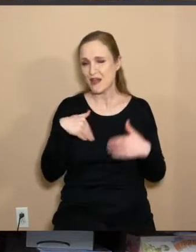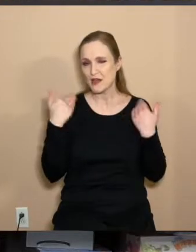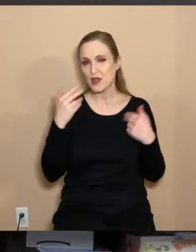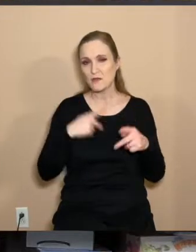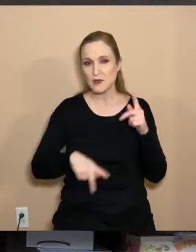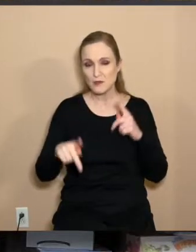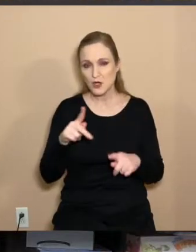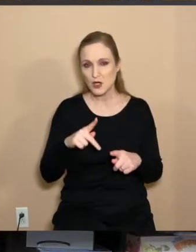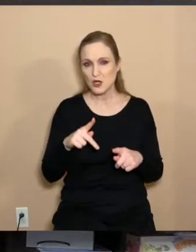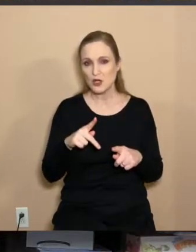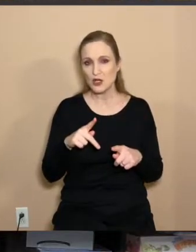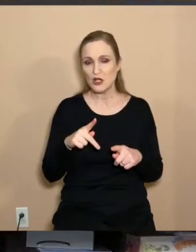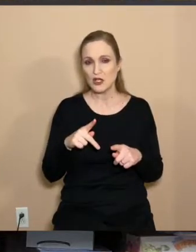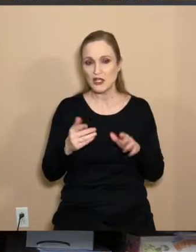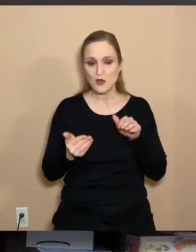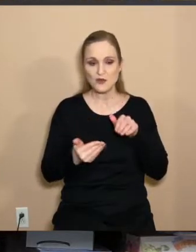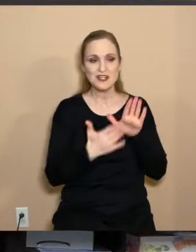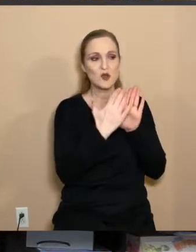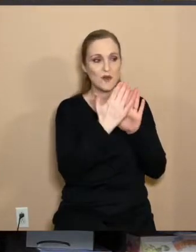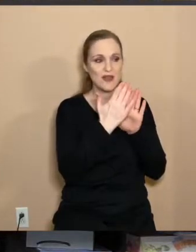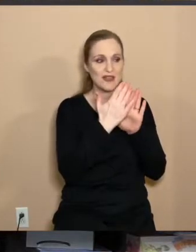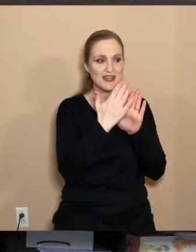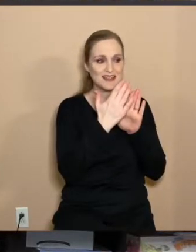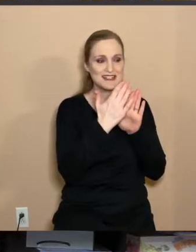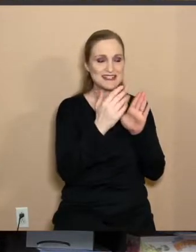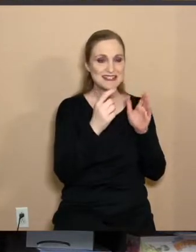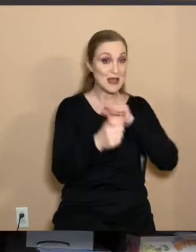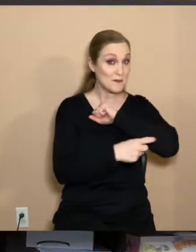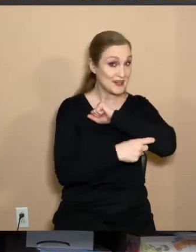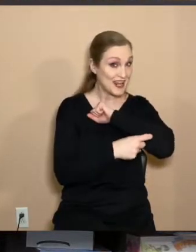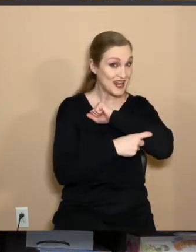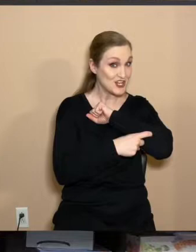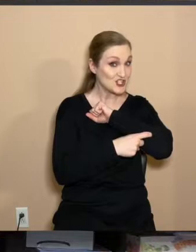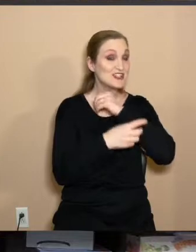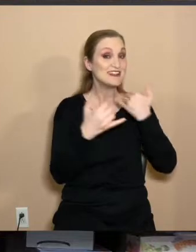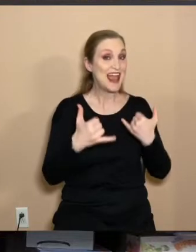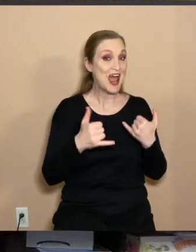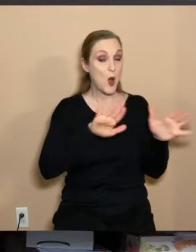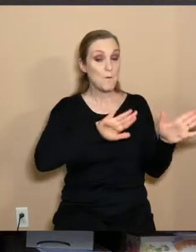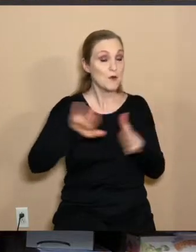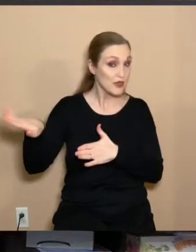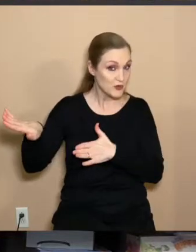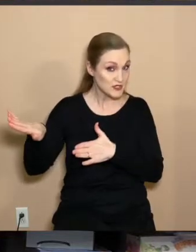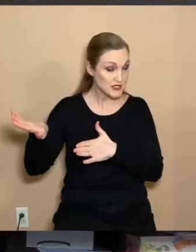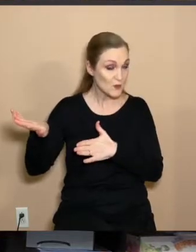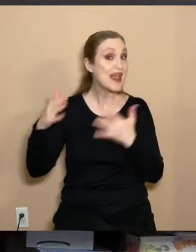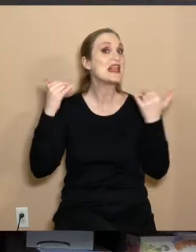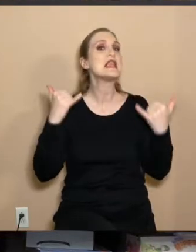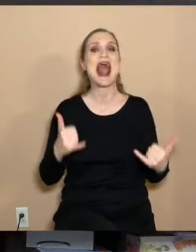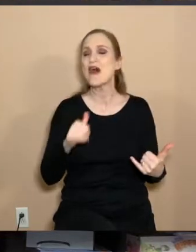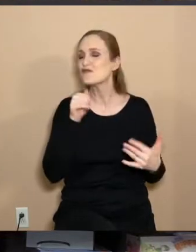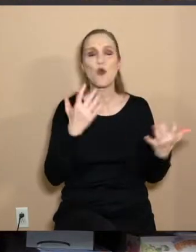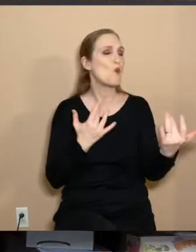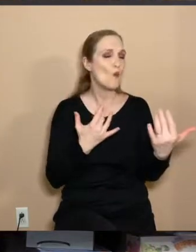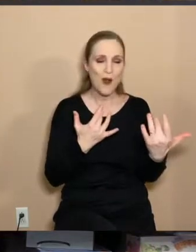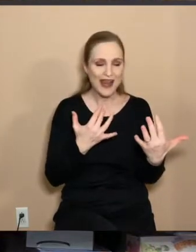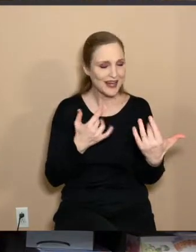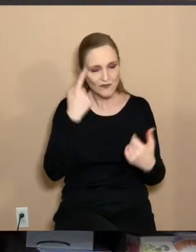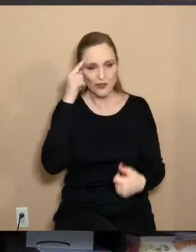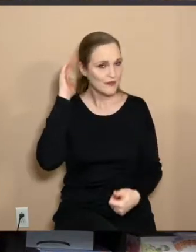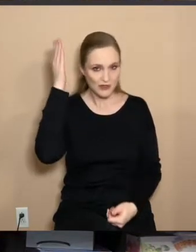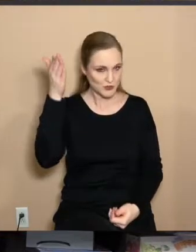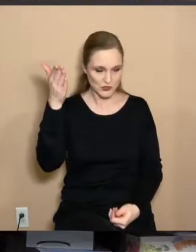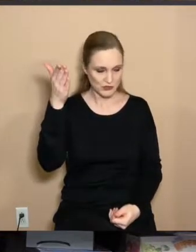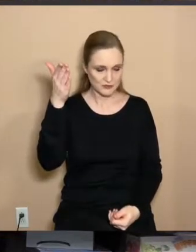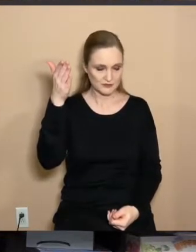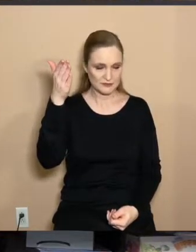people, deal with the temptations that you're facing now. Put those things away now. Don't wait for some future